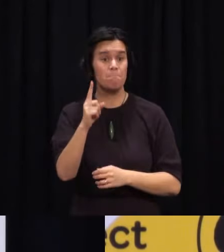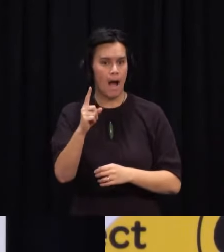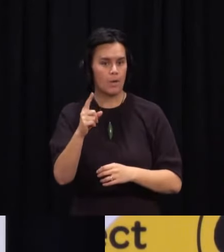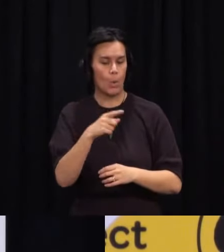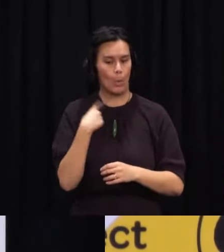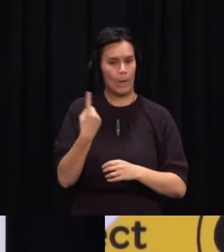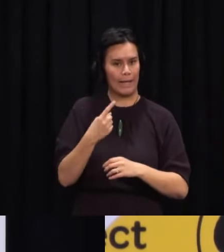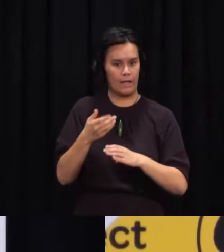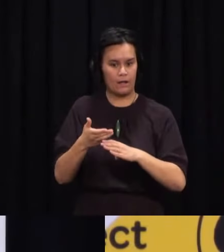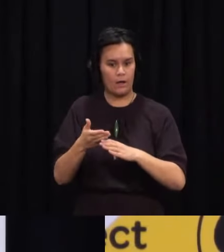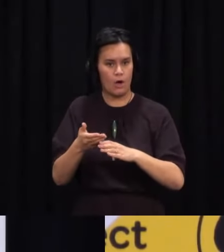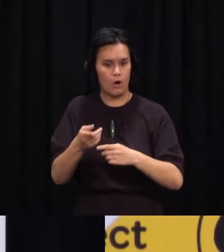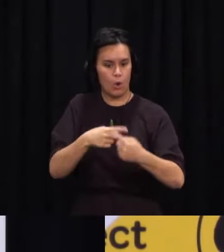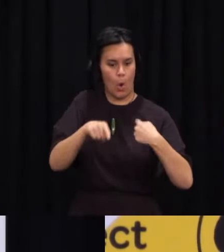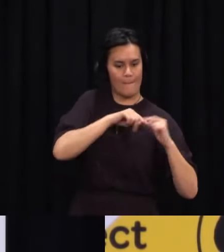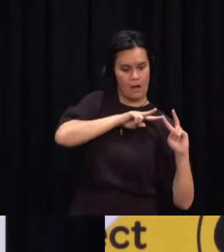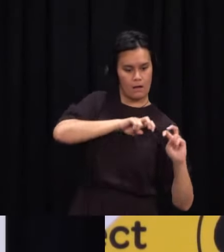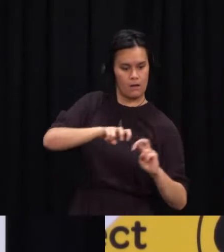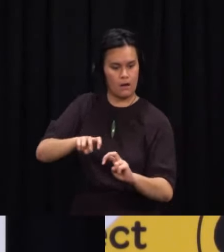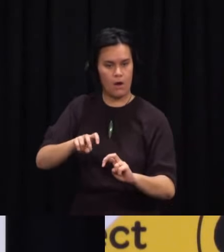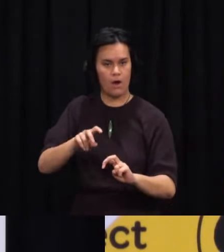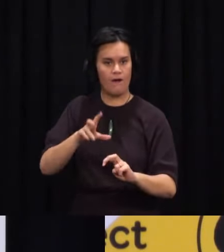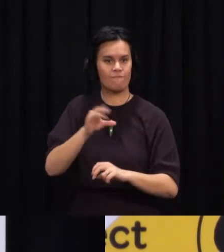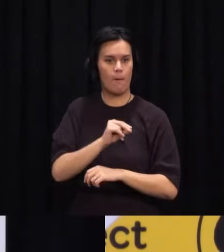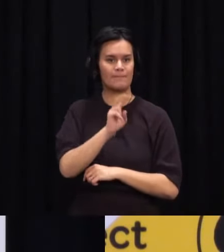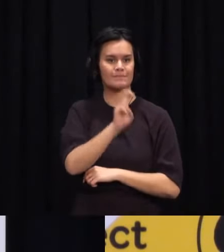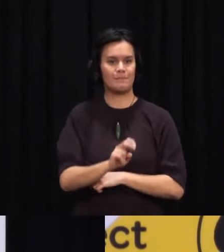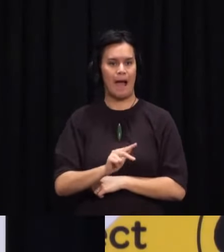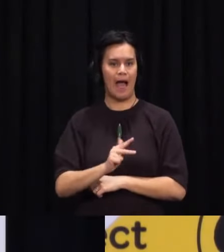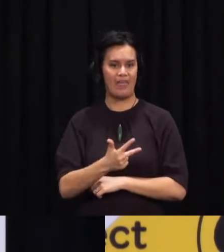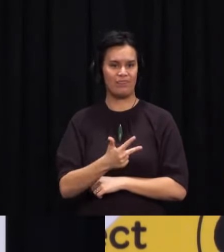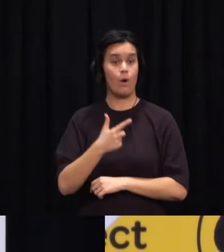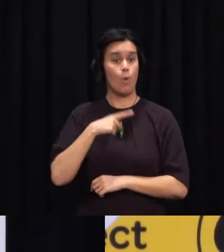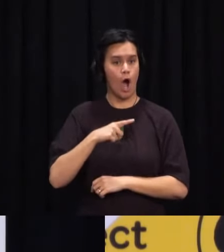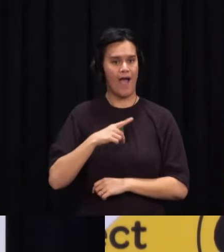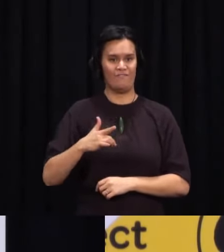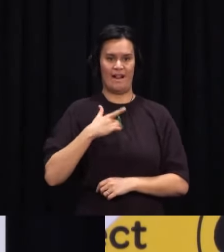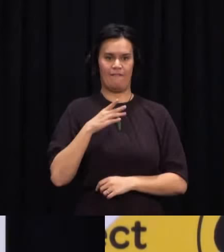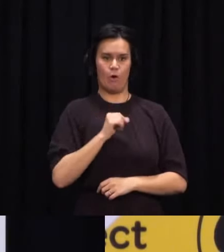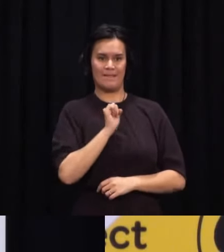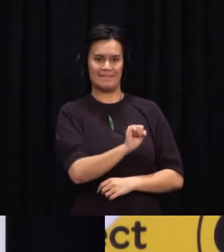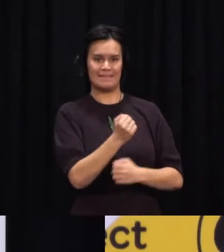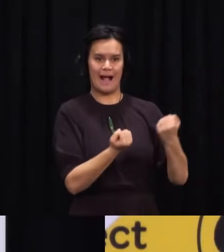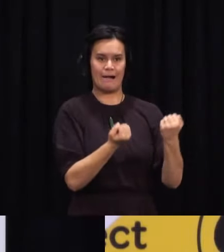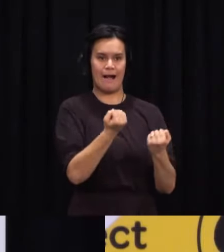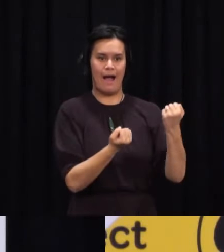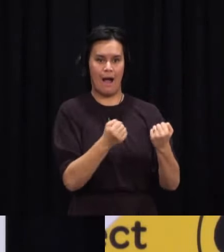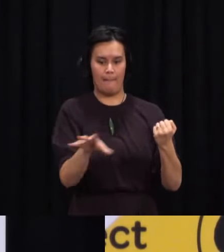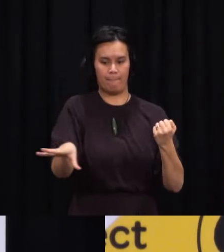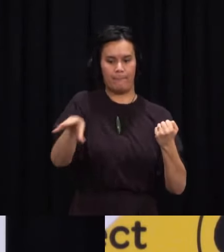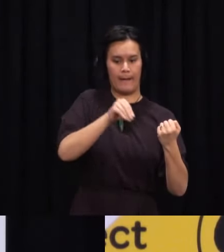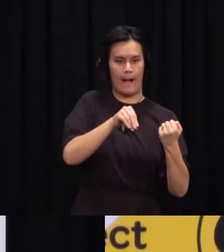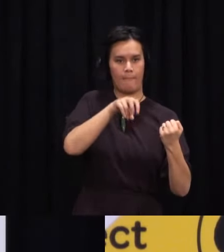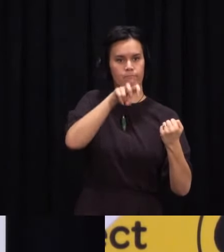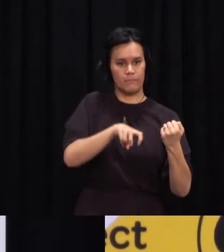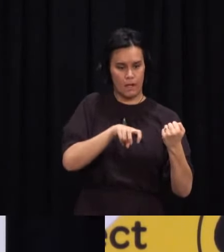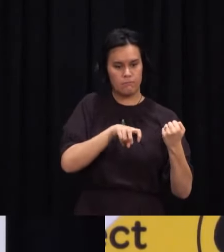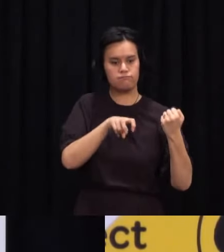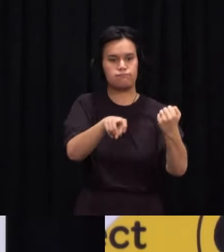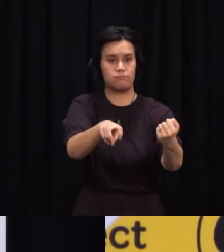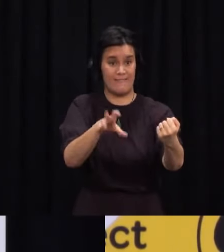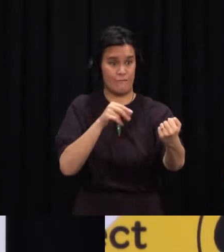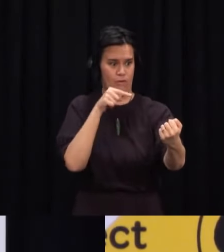person, possibly one of the people who transported him, or the person who transported him, may have been infectious in the community. So that's adding a little